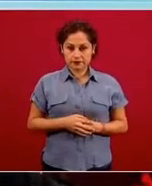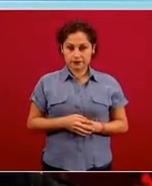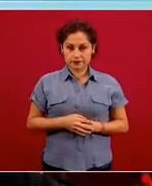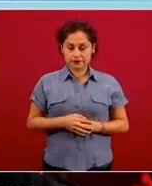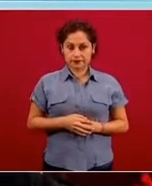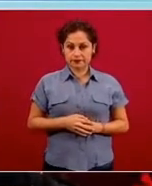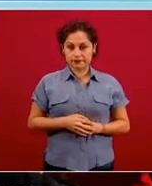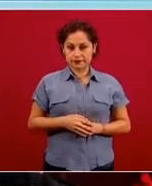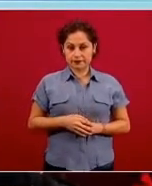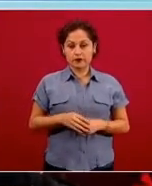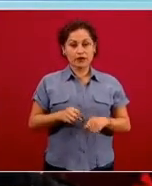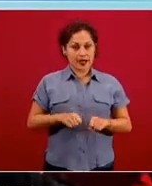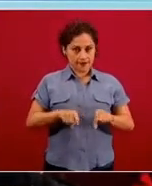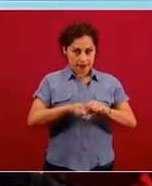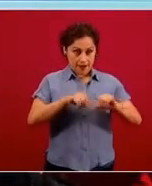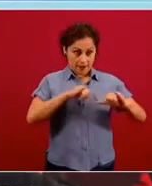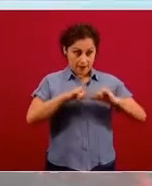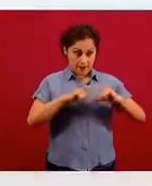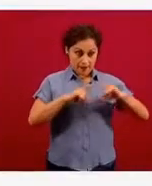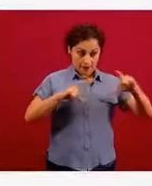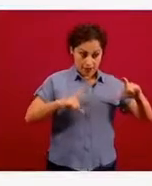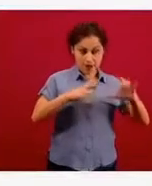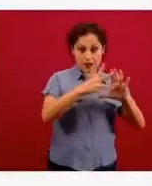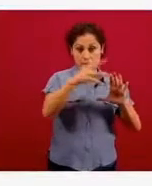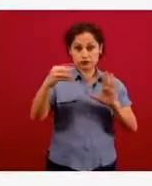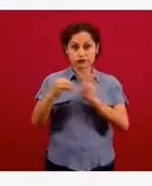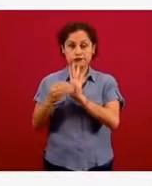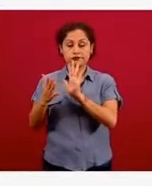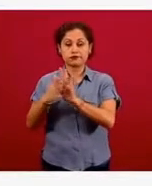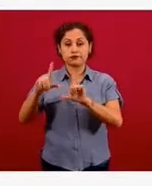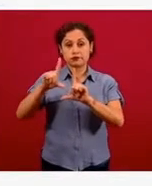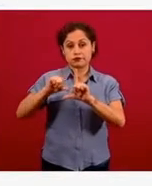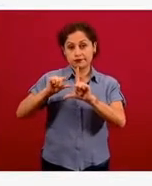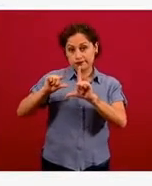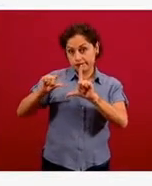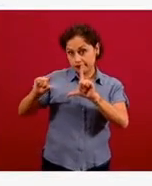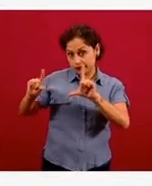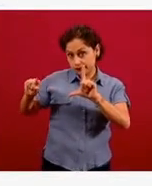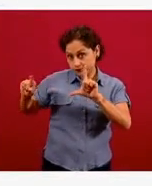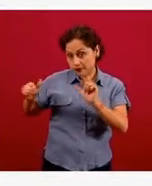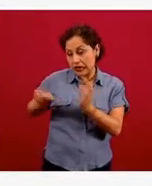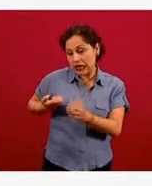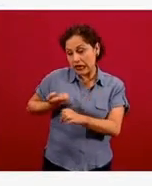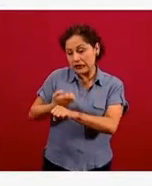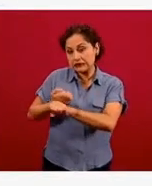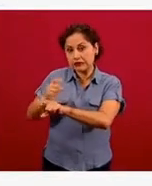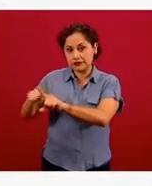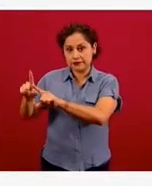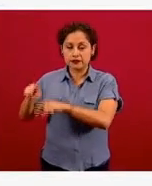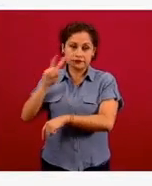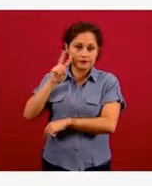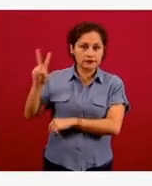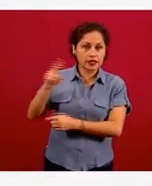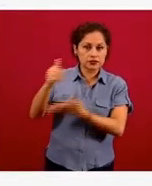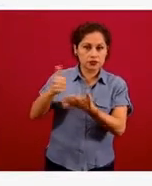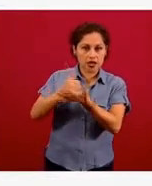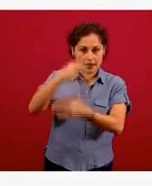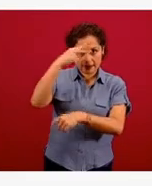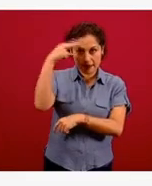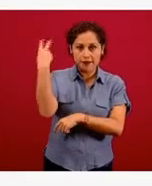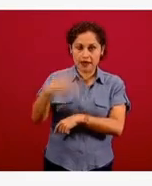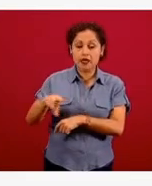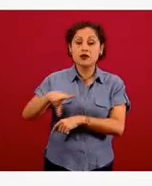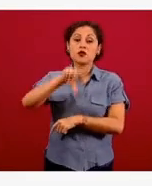rate. This is the same data, but now in the form of a bar graph, so we can have a more efficient